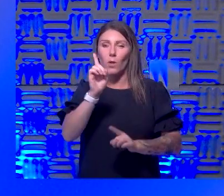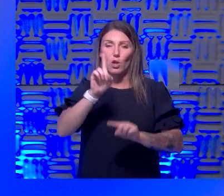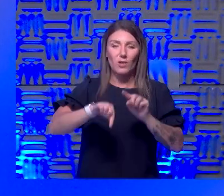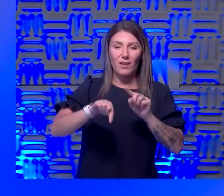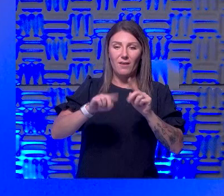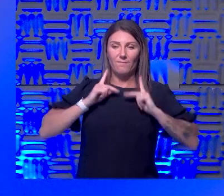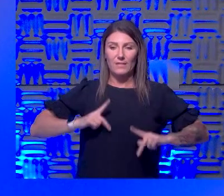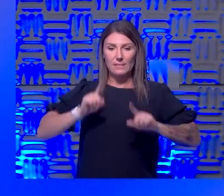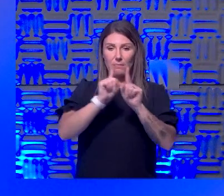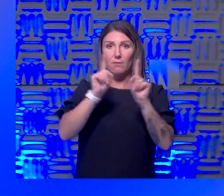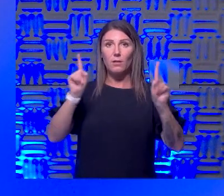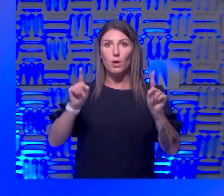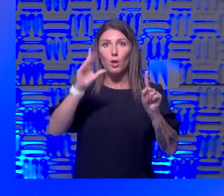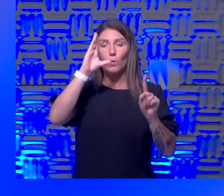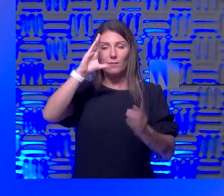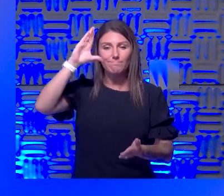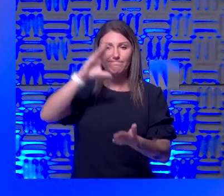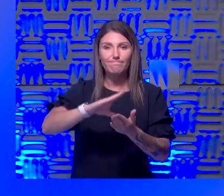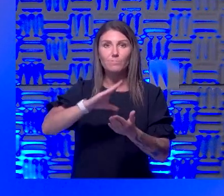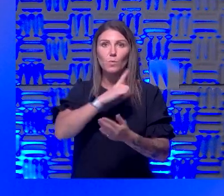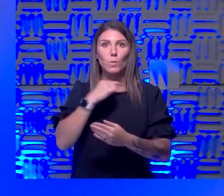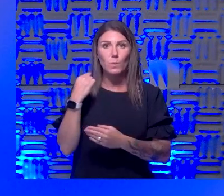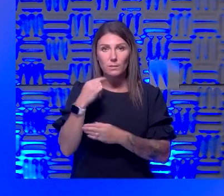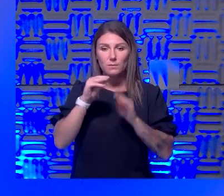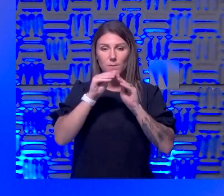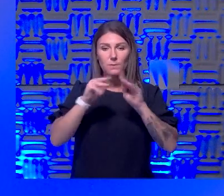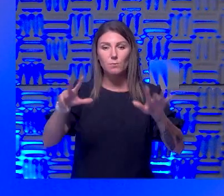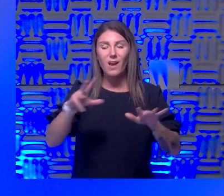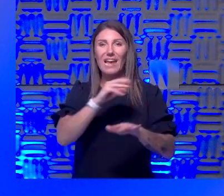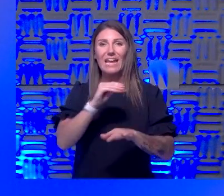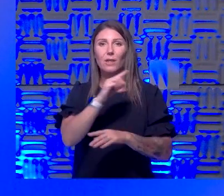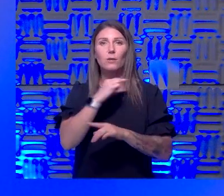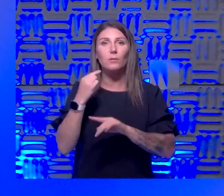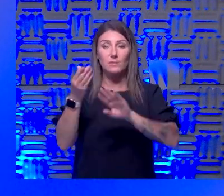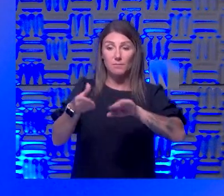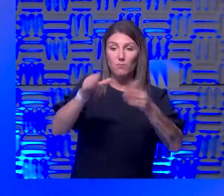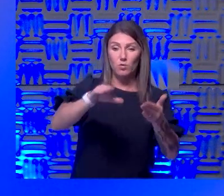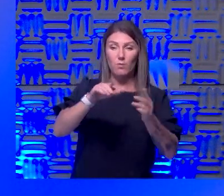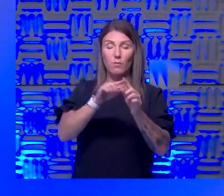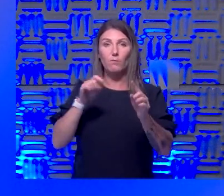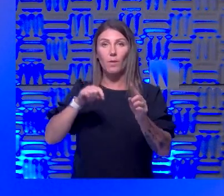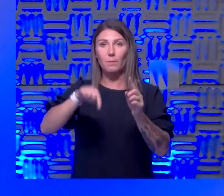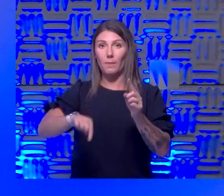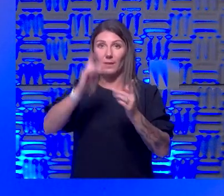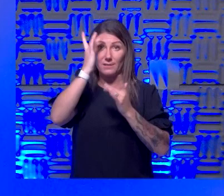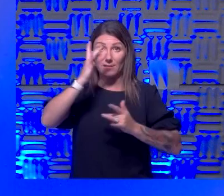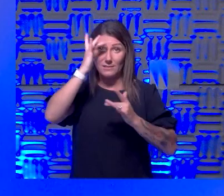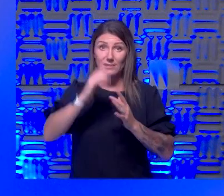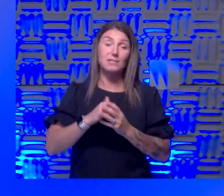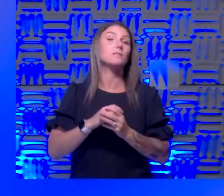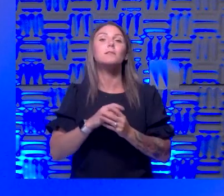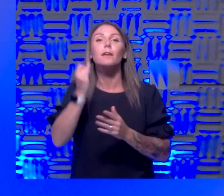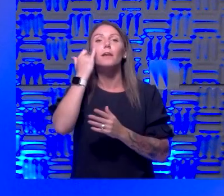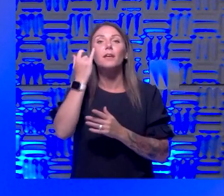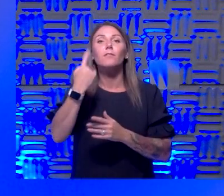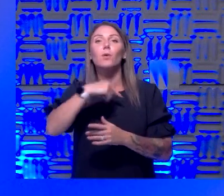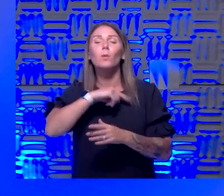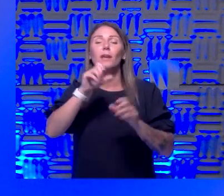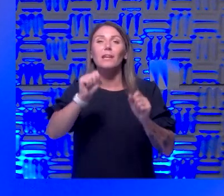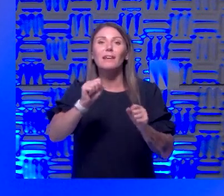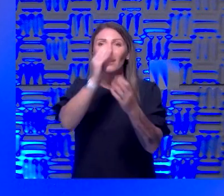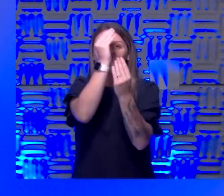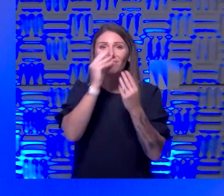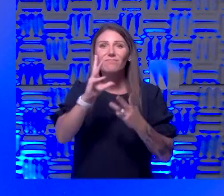physically separate is going to reduce the risk of spread and the risk of mortality from this disease. If we can appeal to your